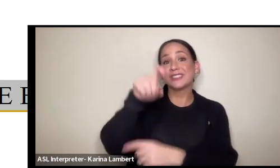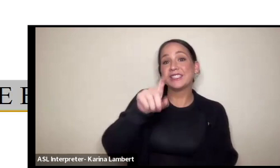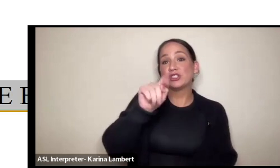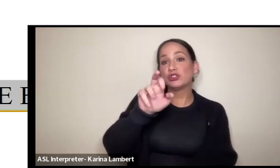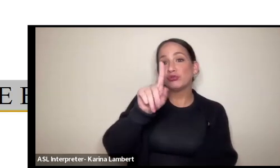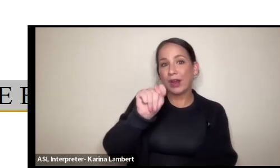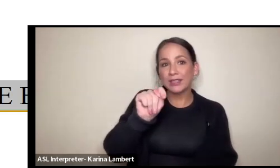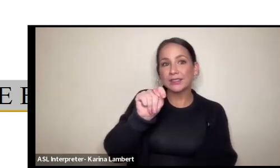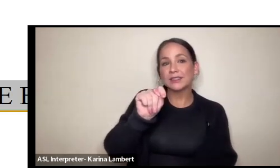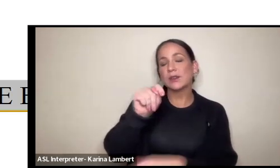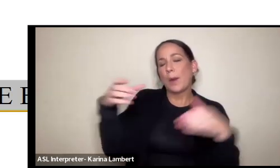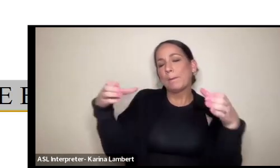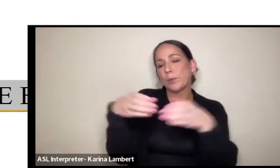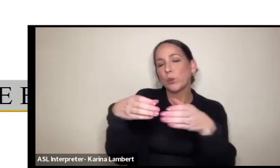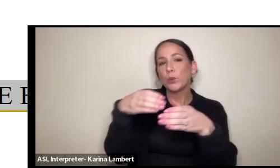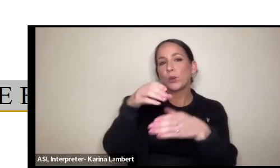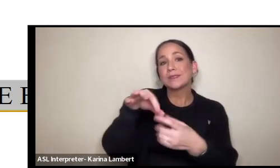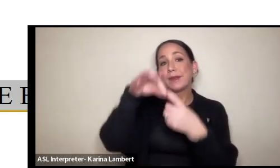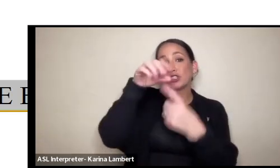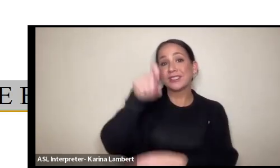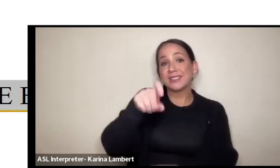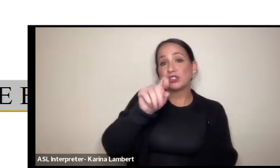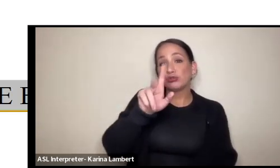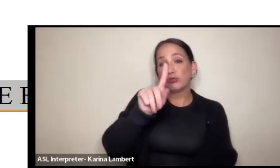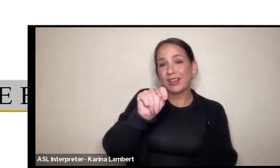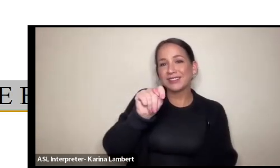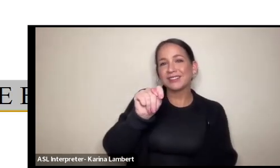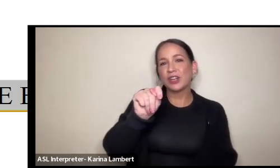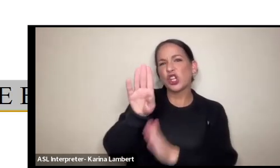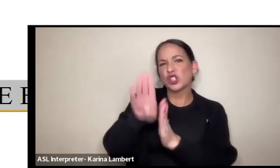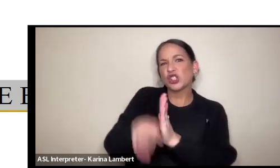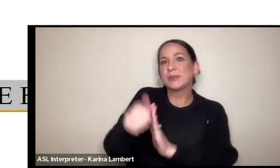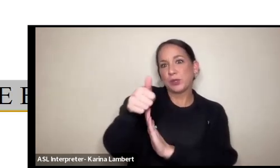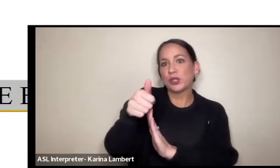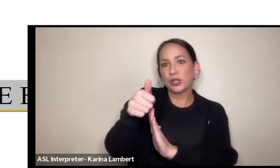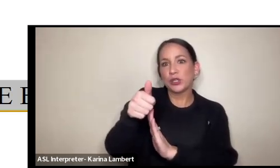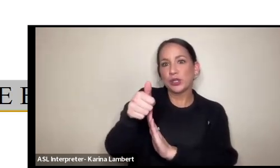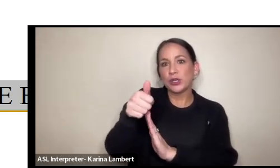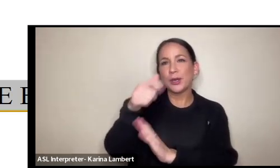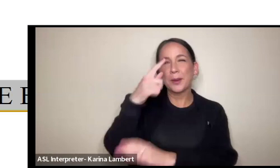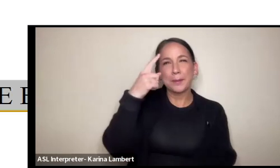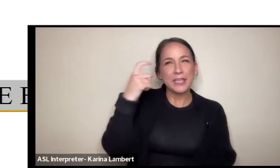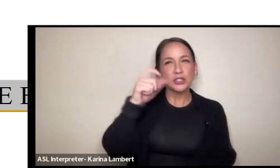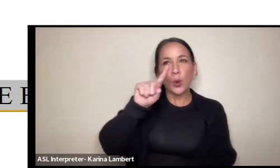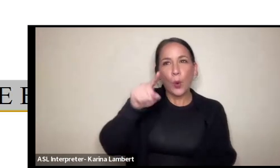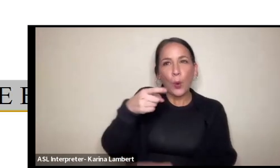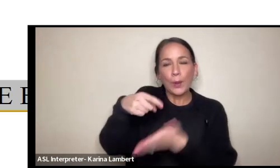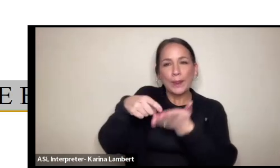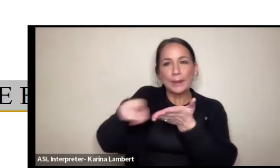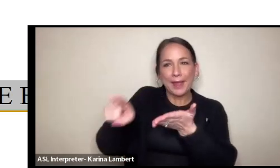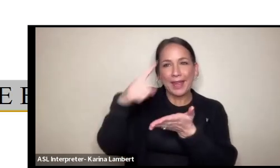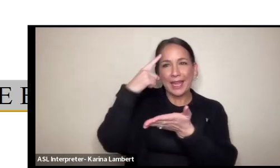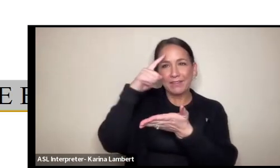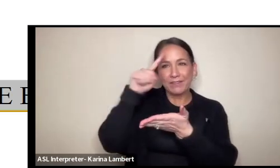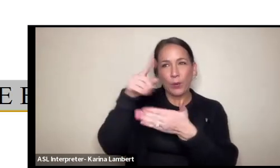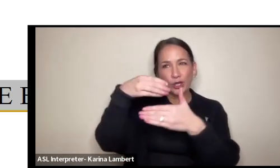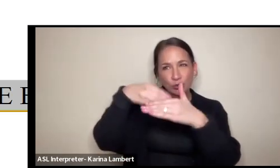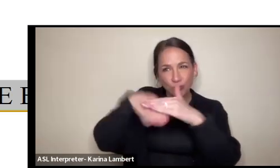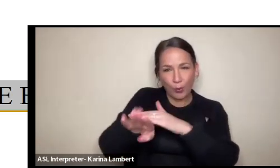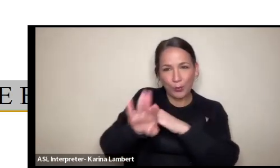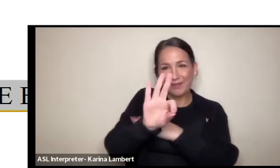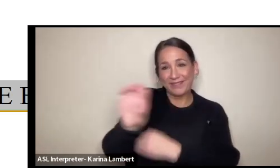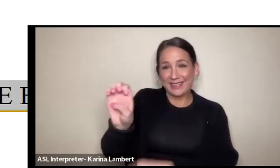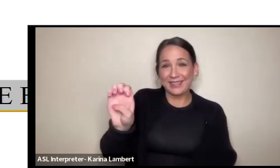create because you're really only paying for the enrollment fee at the time that you create the